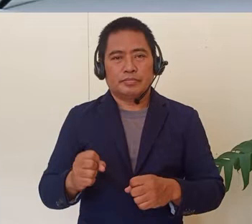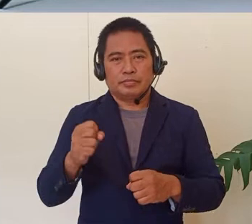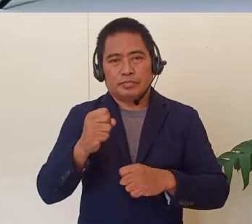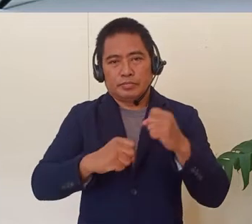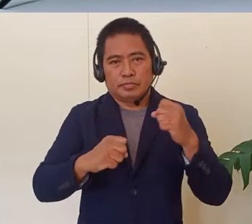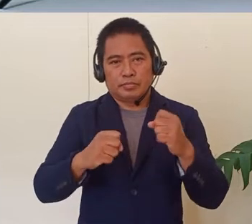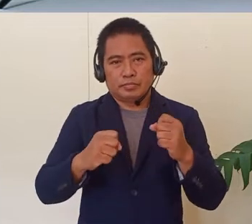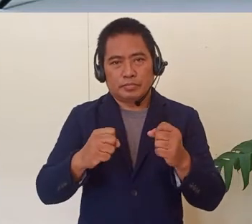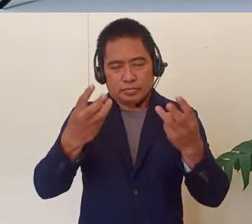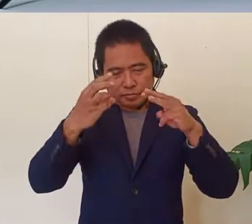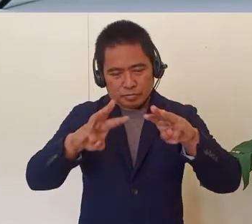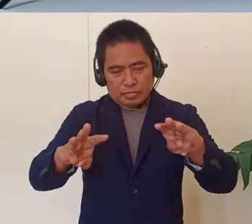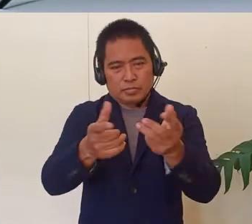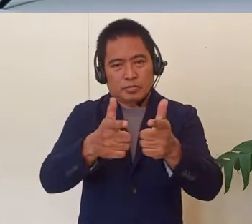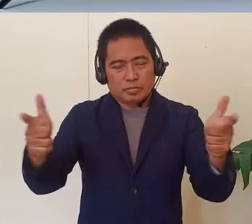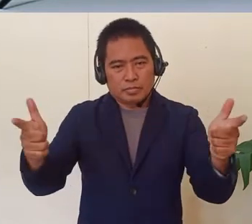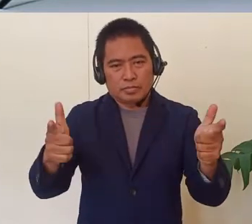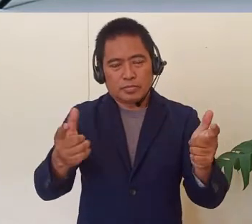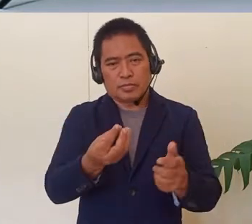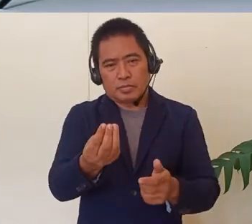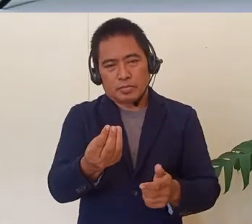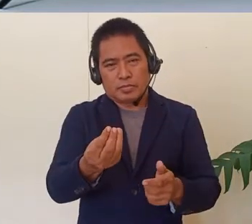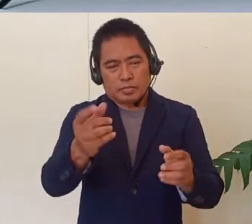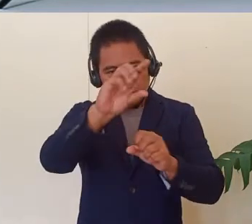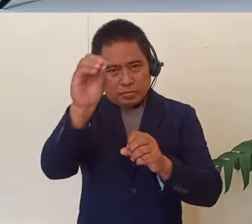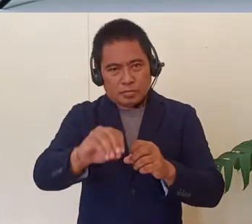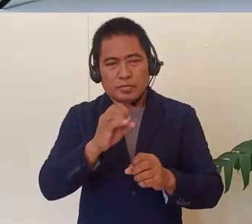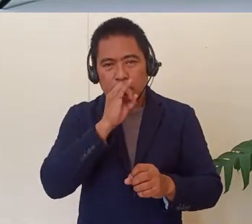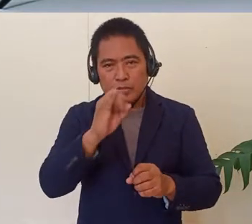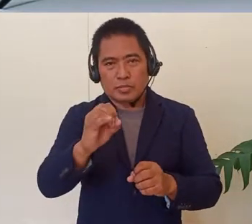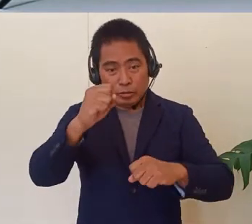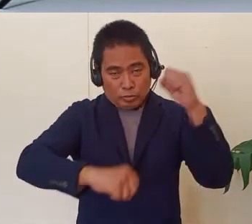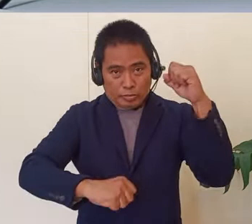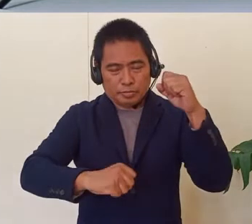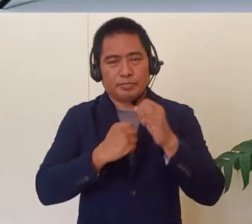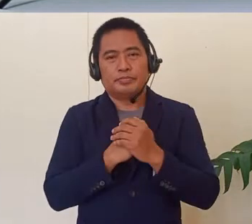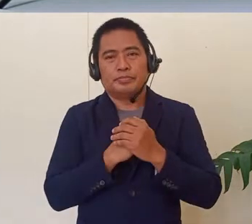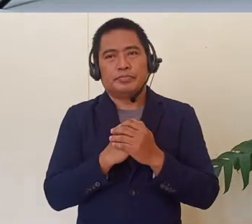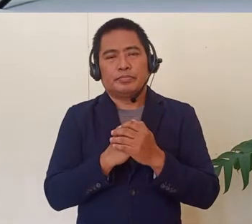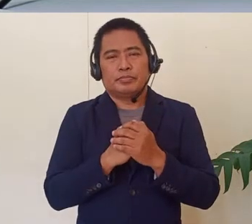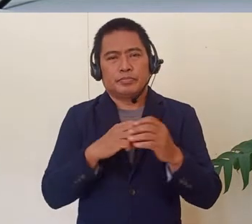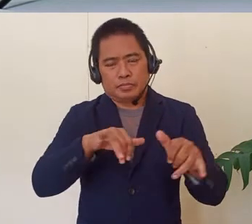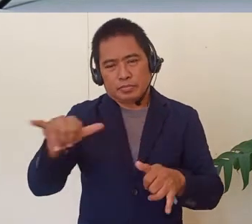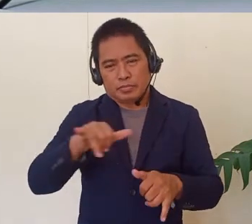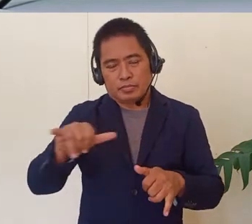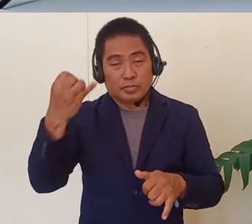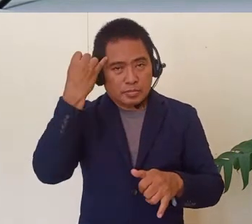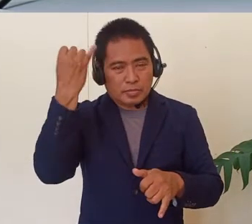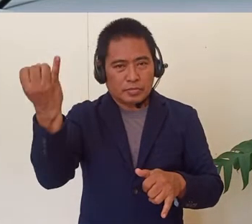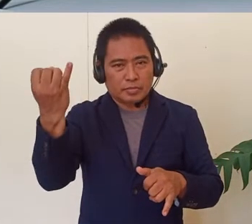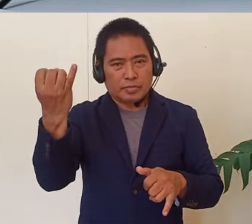the solvent. Same idea applies to liquid substances. This